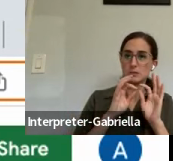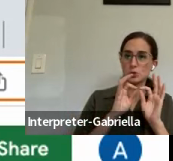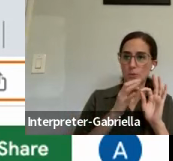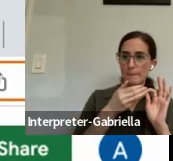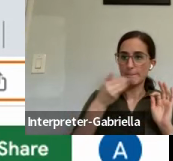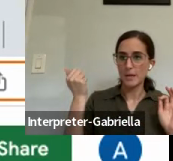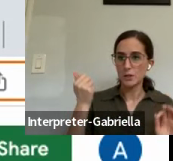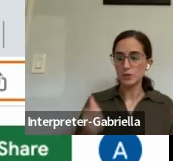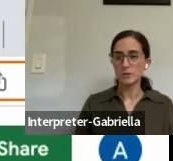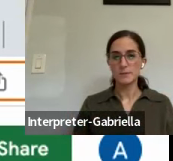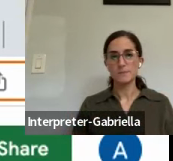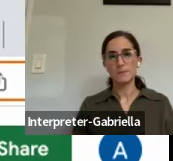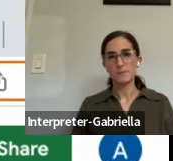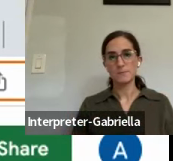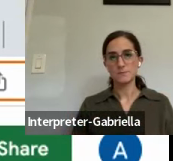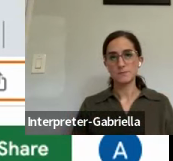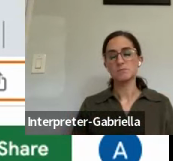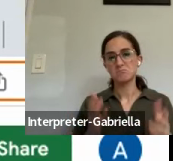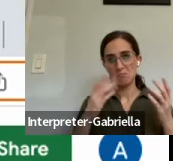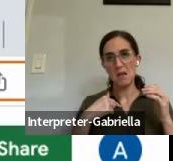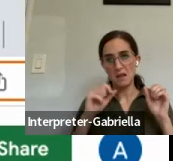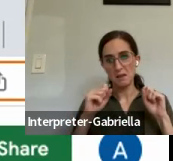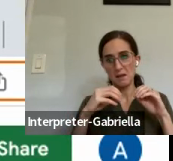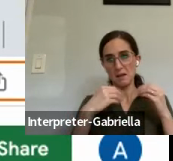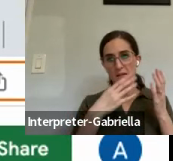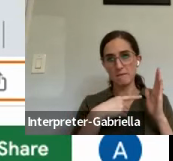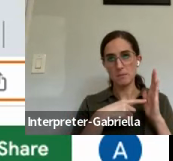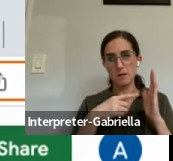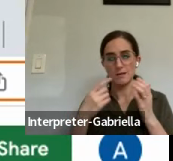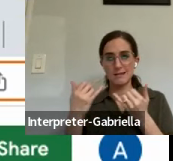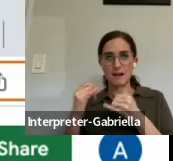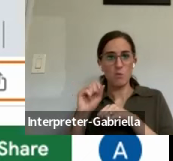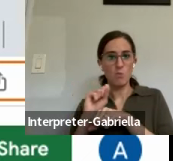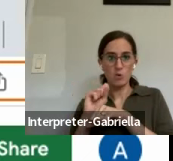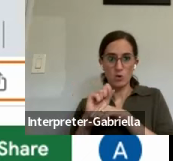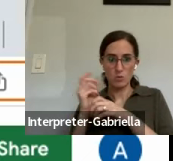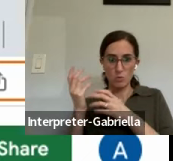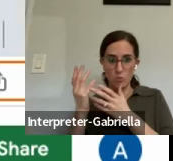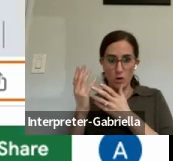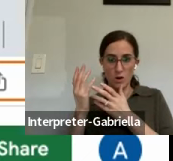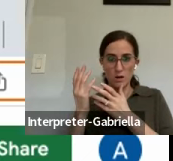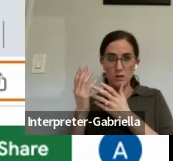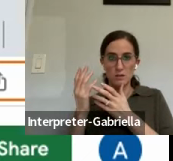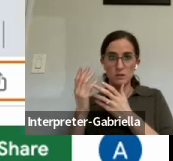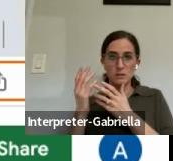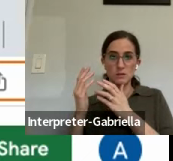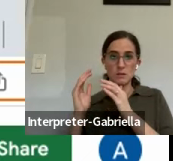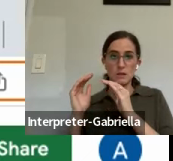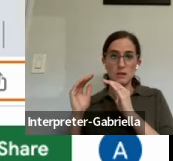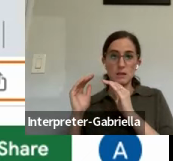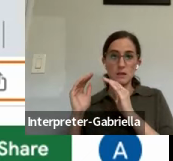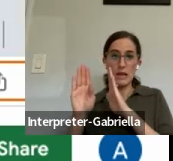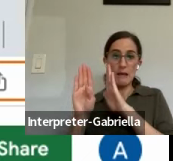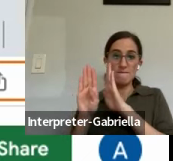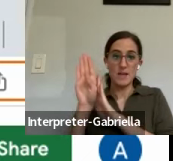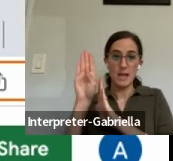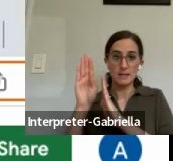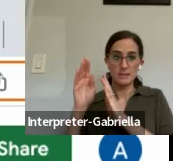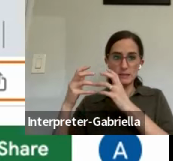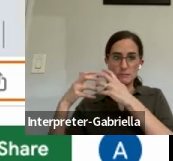I mean, I can provide the example of what we're working on, which is an advanced manufacturing center that would